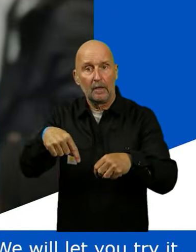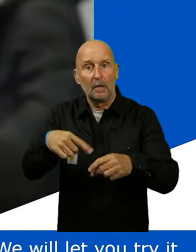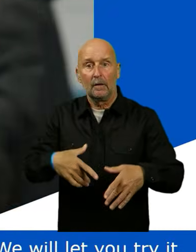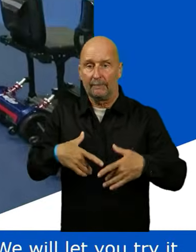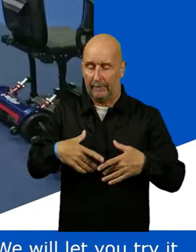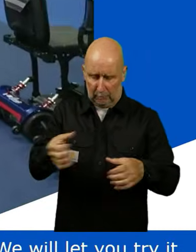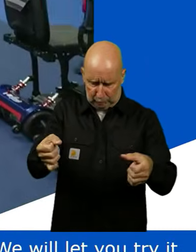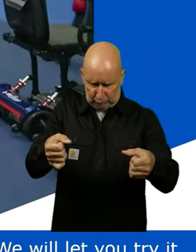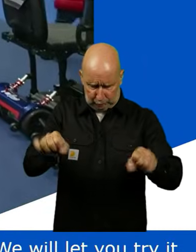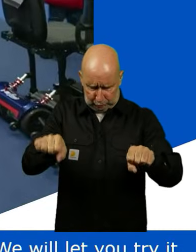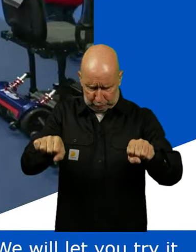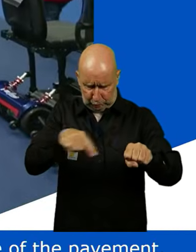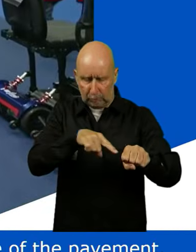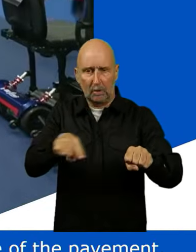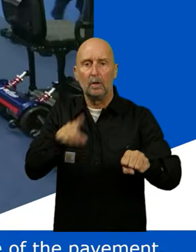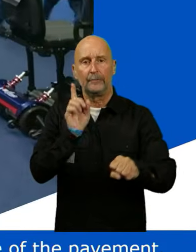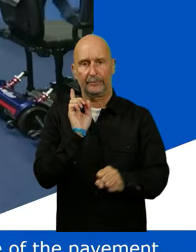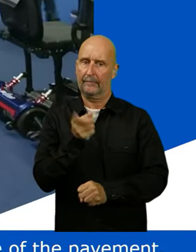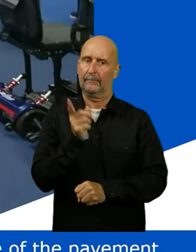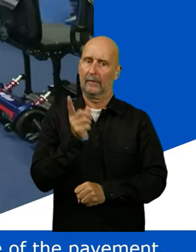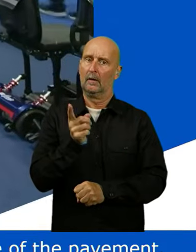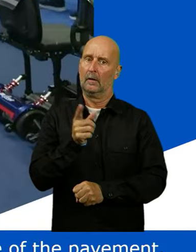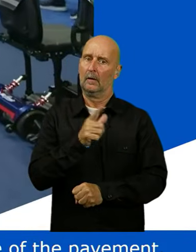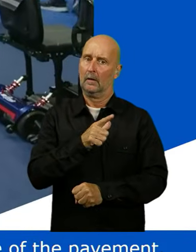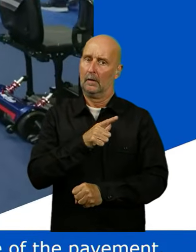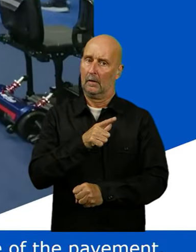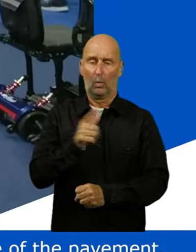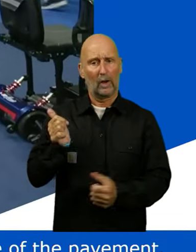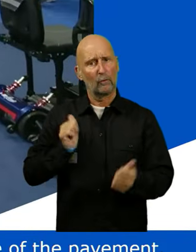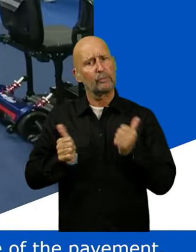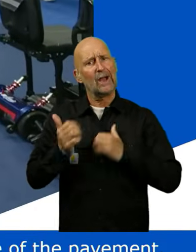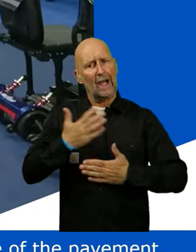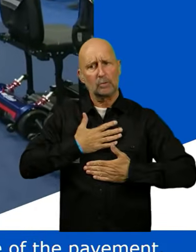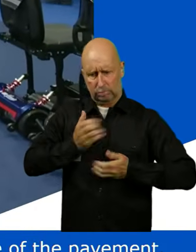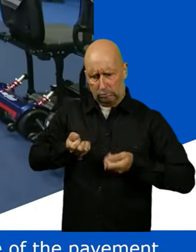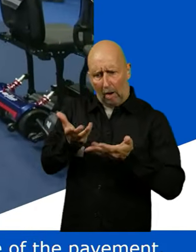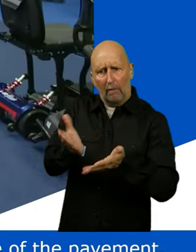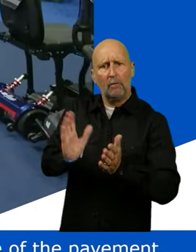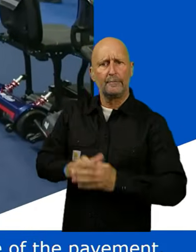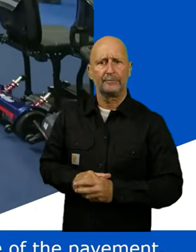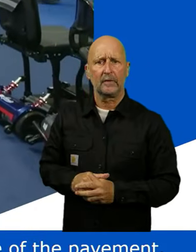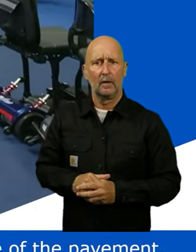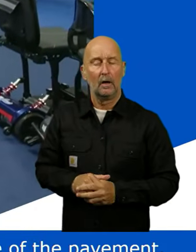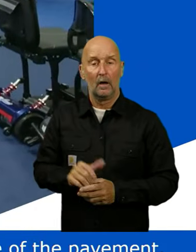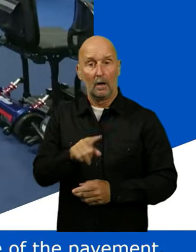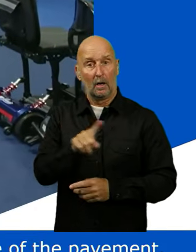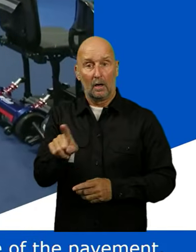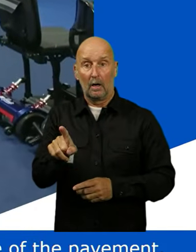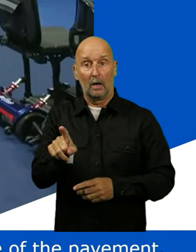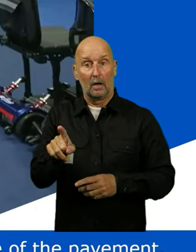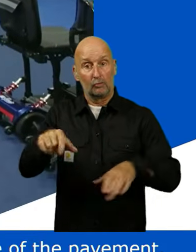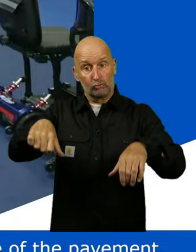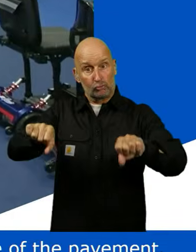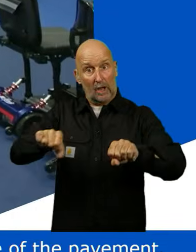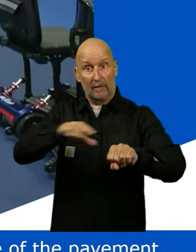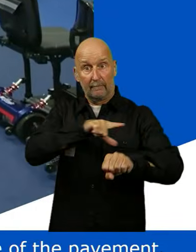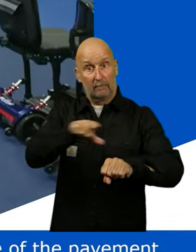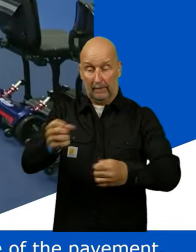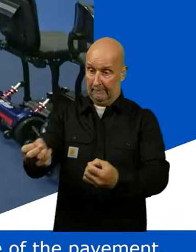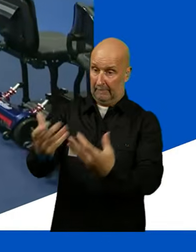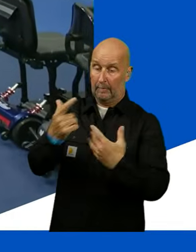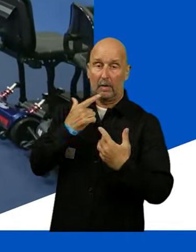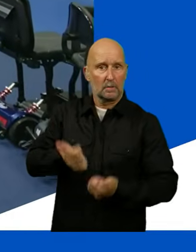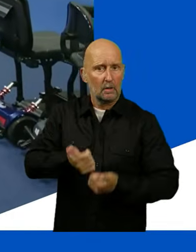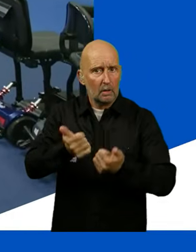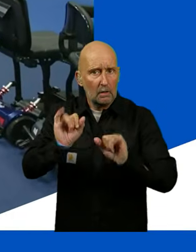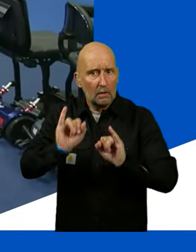for the product, and that's what we we take pride in doing that as well. Okay. And have you had good feedback at the show? People driving it around? Absolutely, yeah.